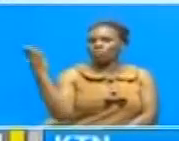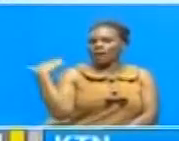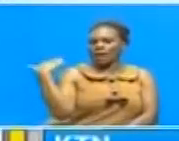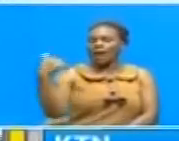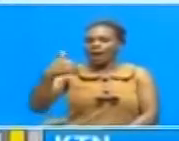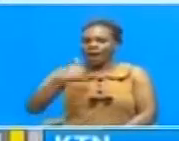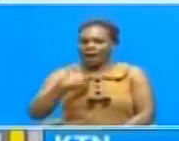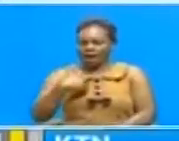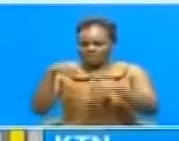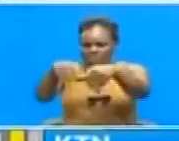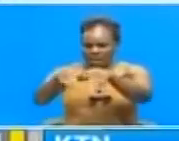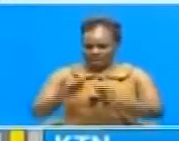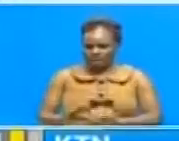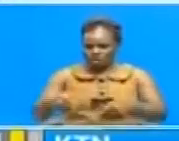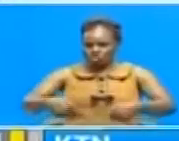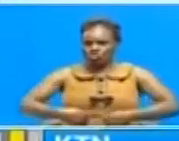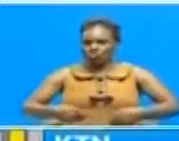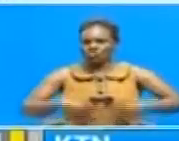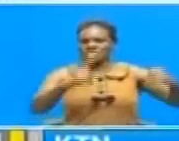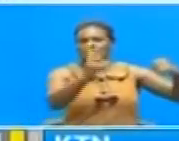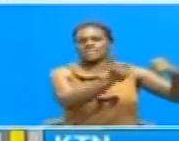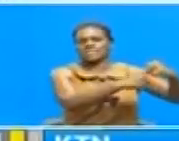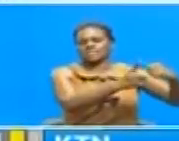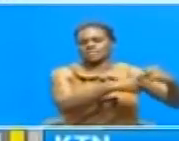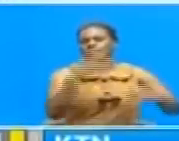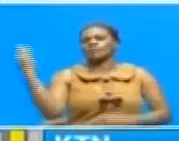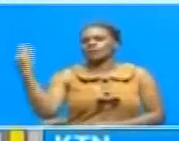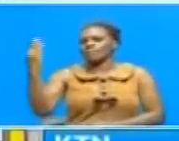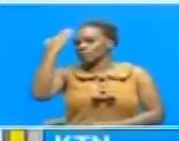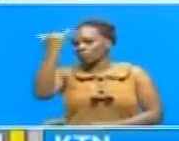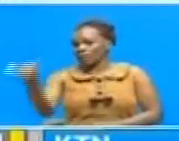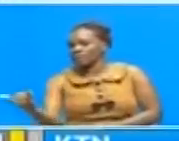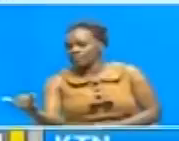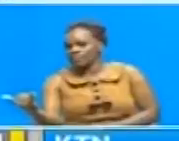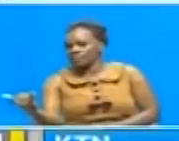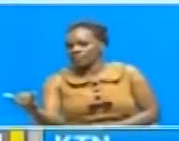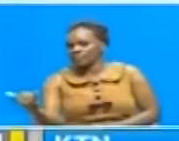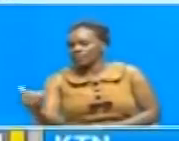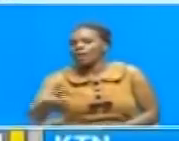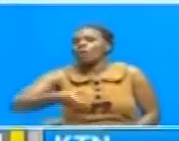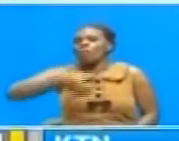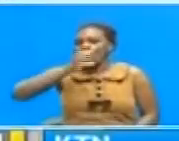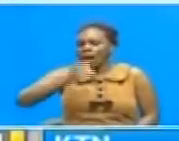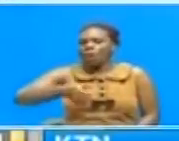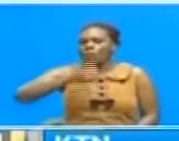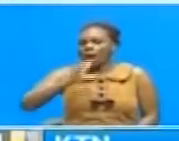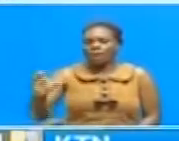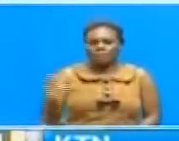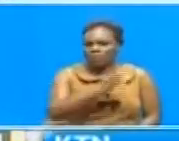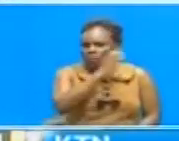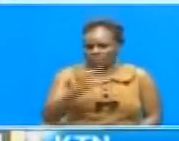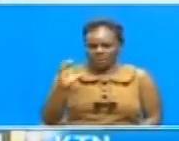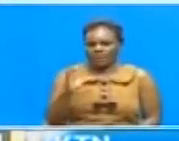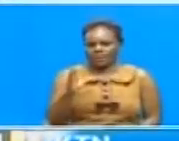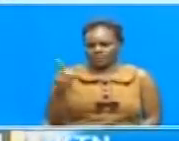buried 6 youths in Kabete due to consumption of those